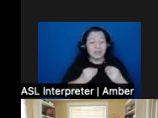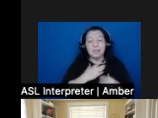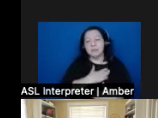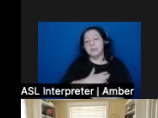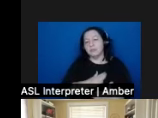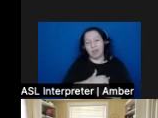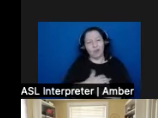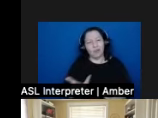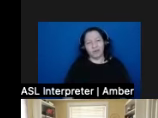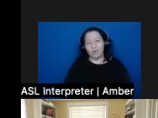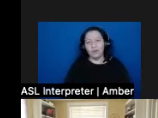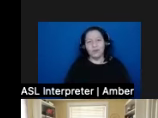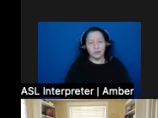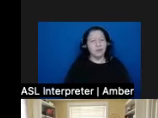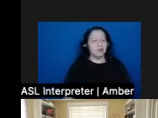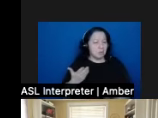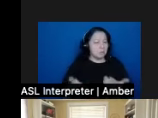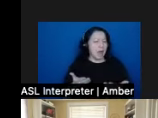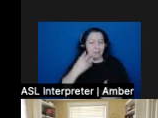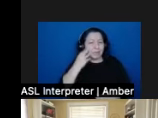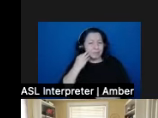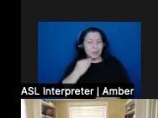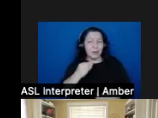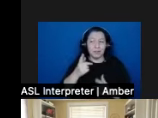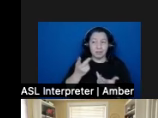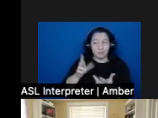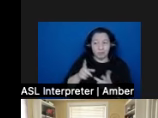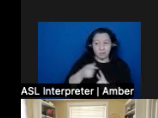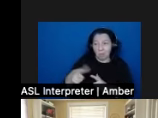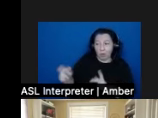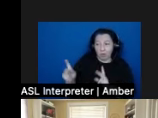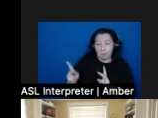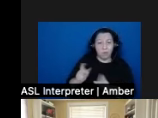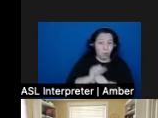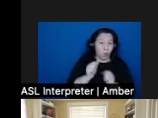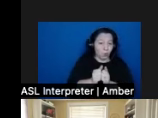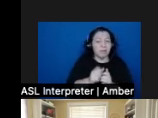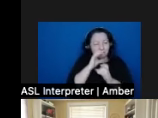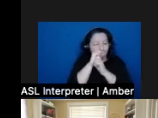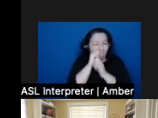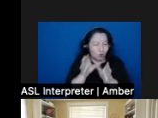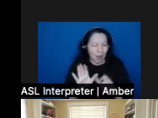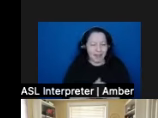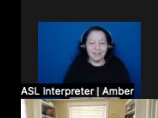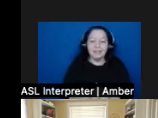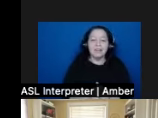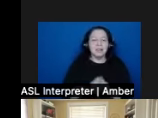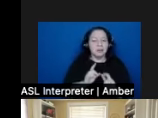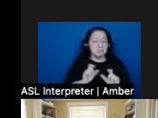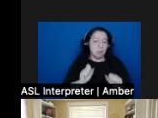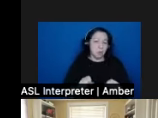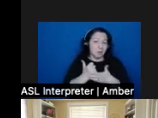experiences, or share, maybe the experiences of others that you've worked with in a confidential way. So at least you can help